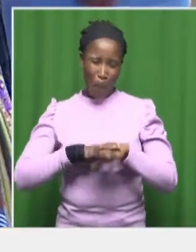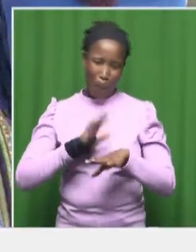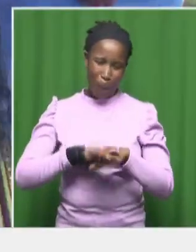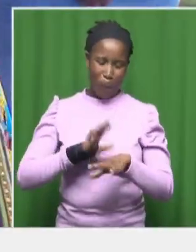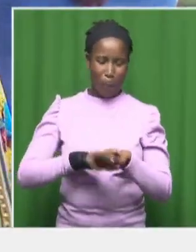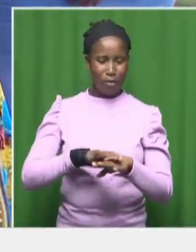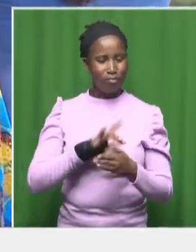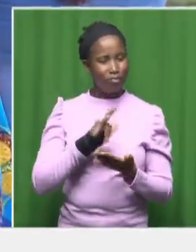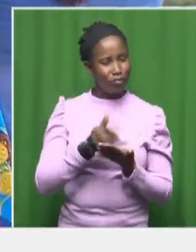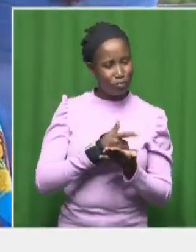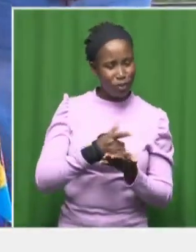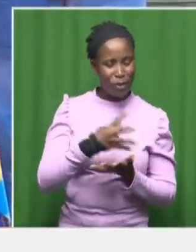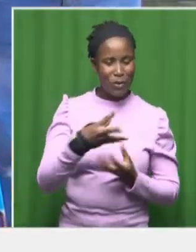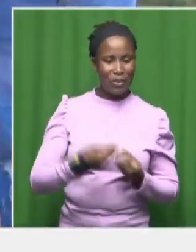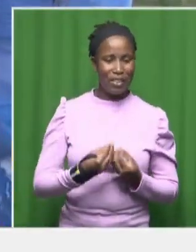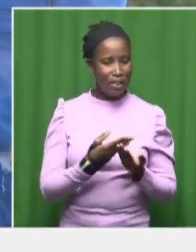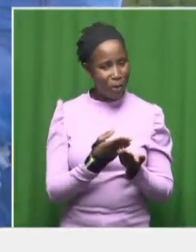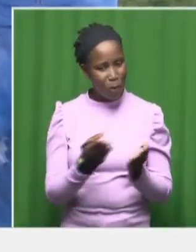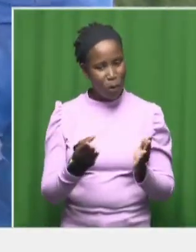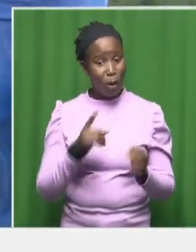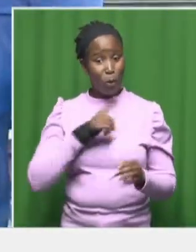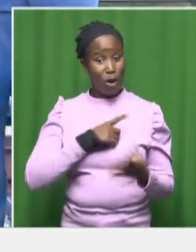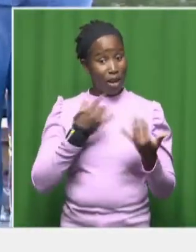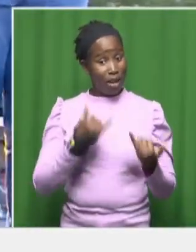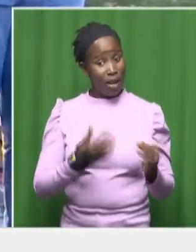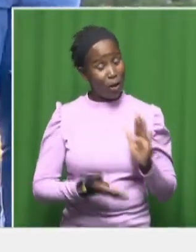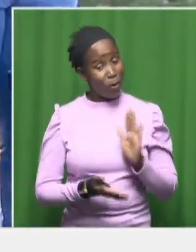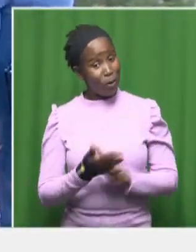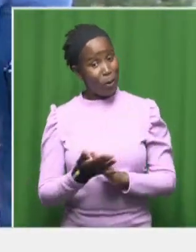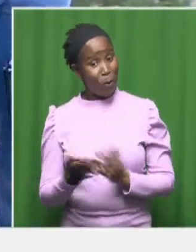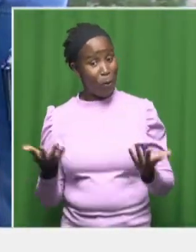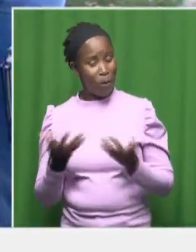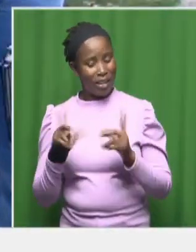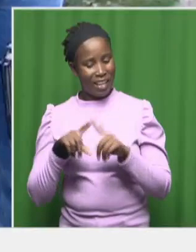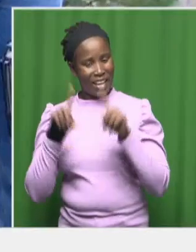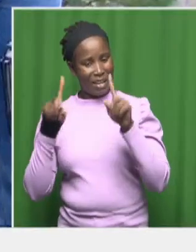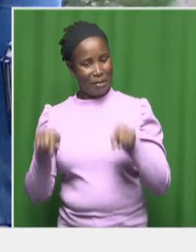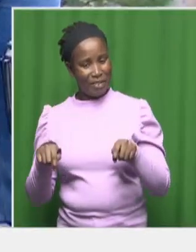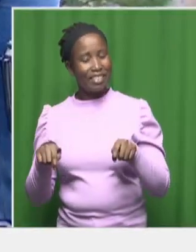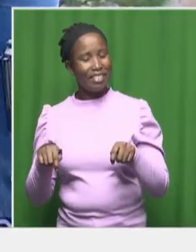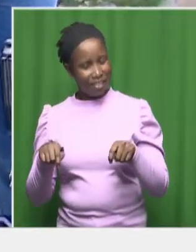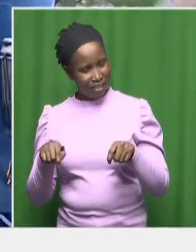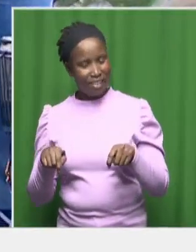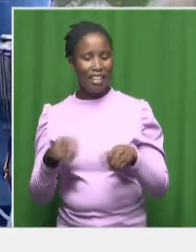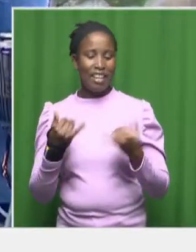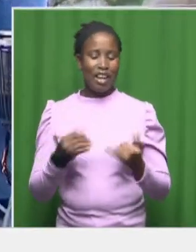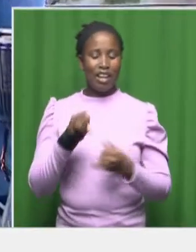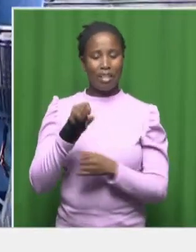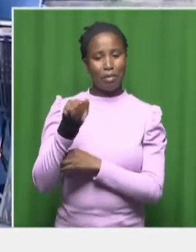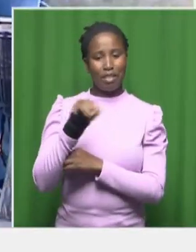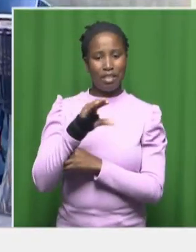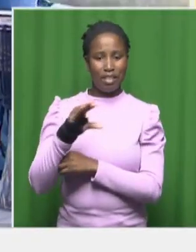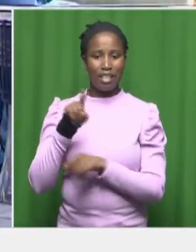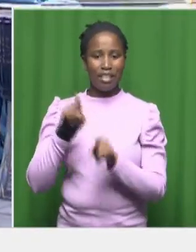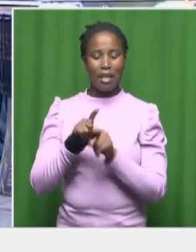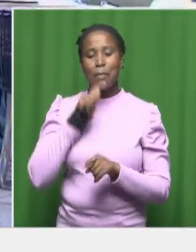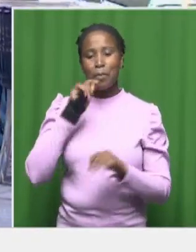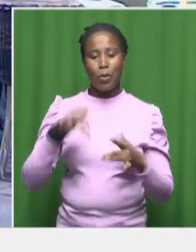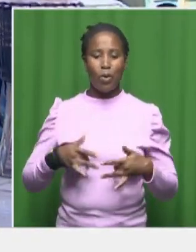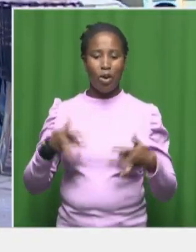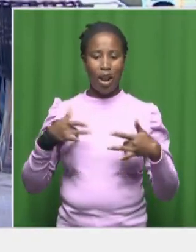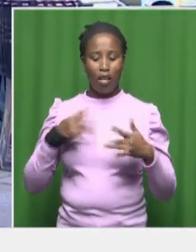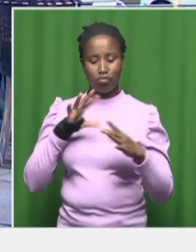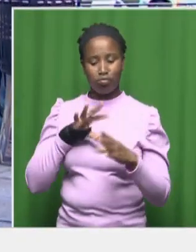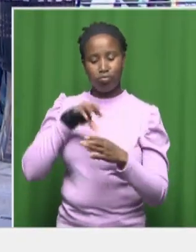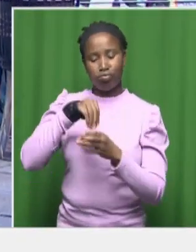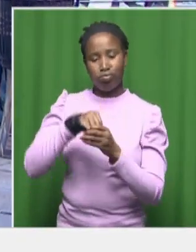all of you as we make our way to the mother city, as SABC and Morning Live joins this road to